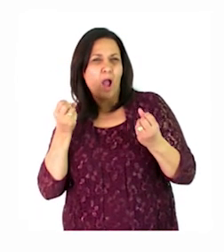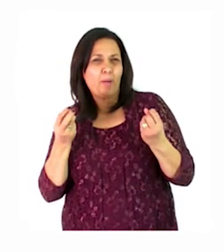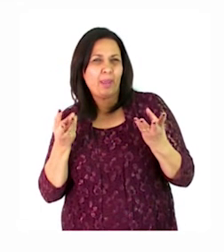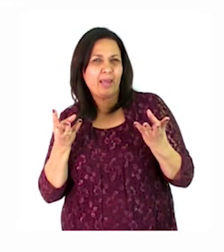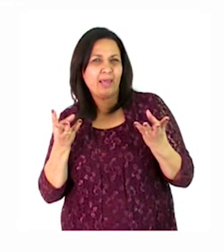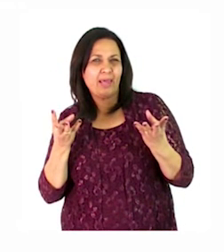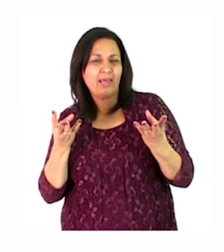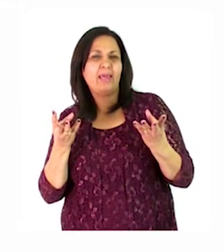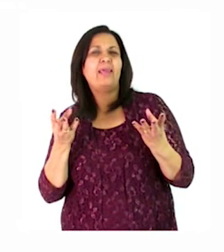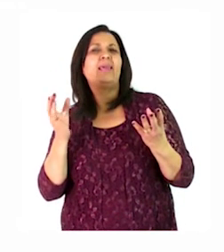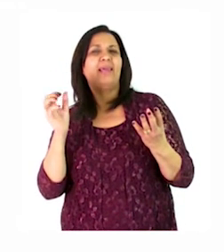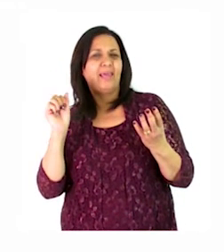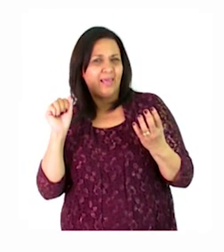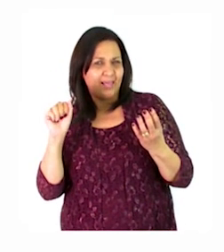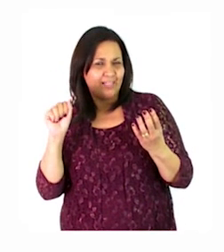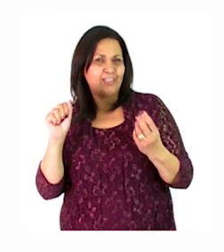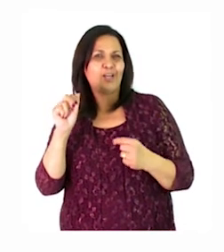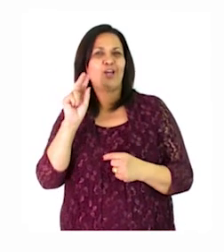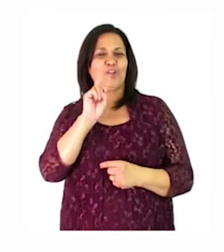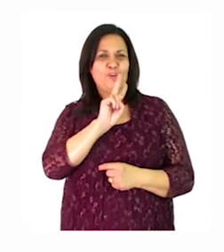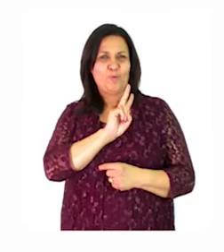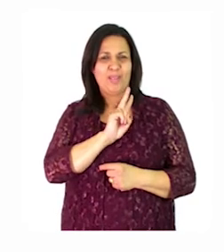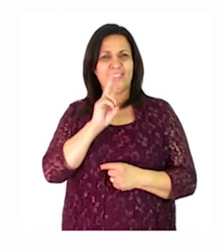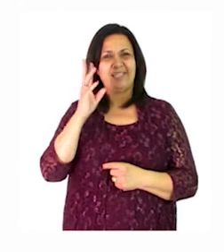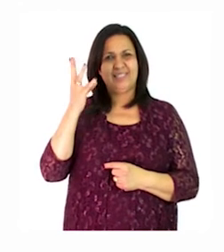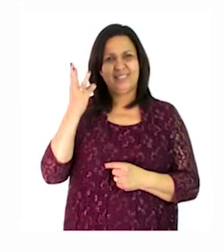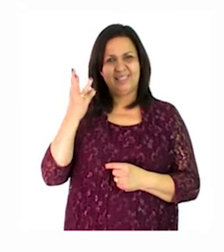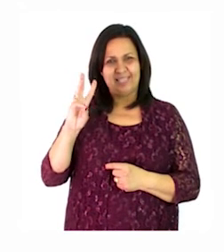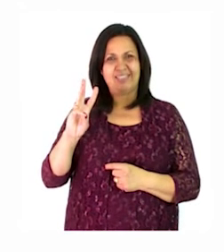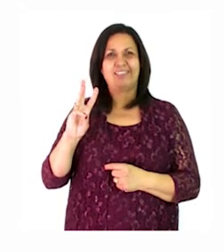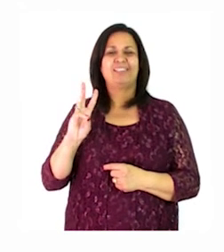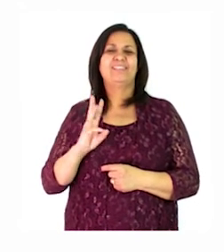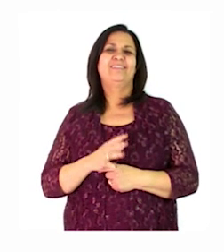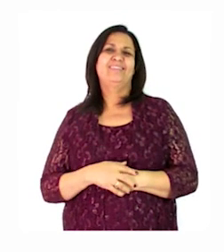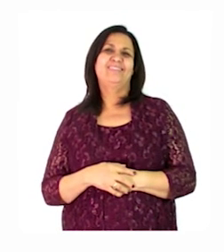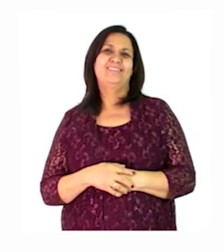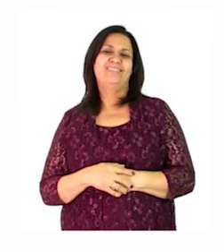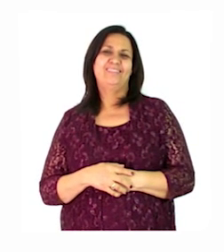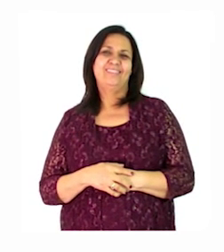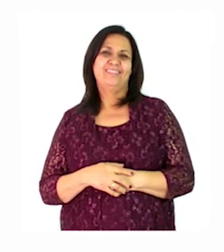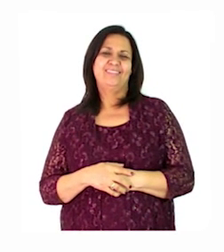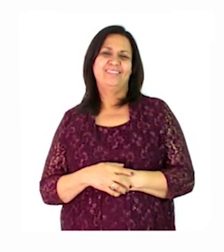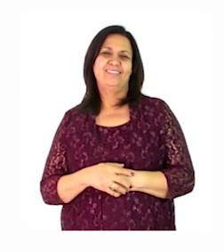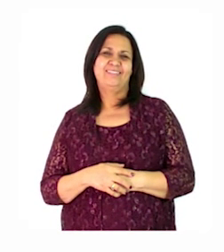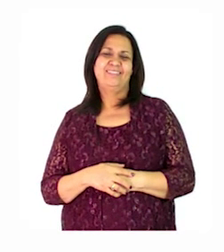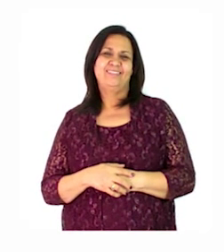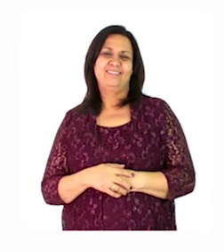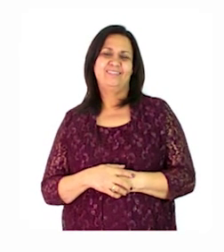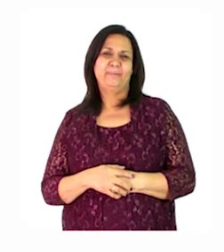the alphabet we have? There are 26 letters of